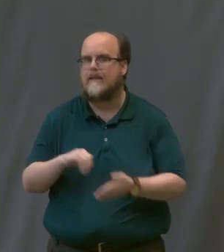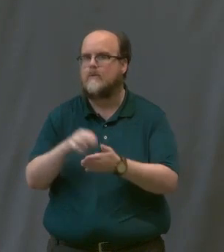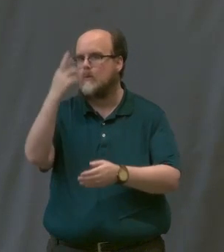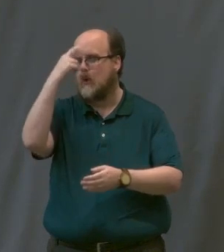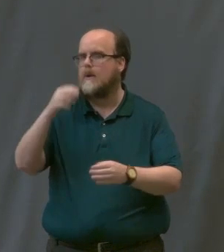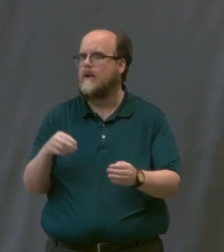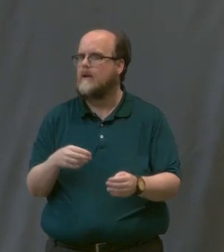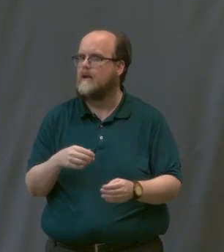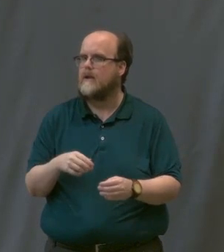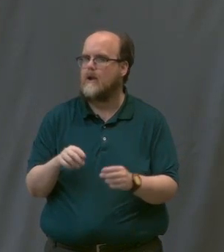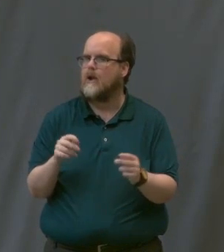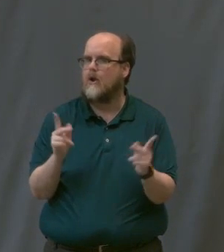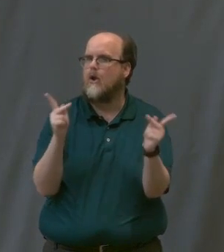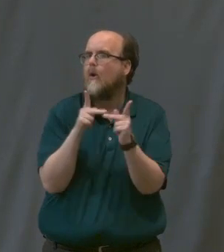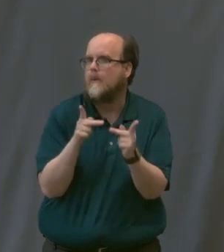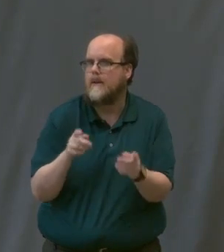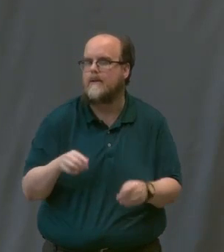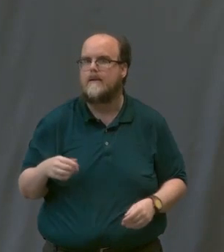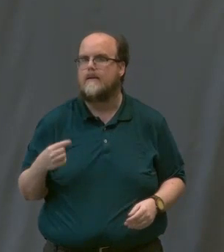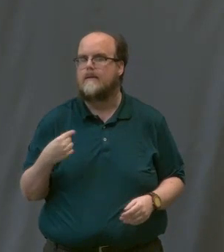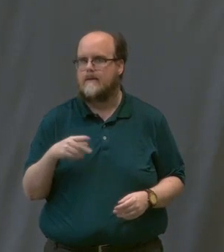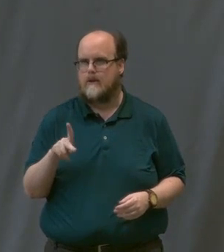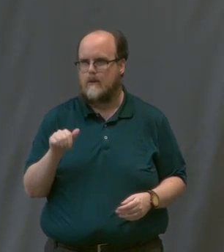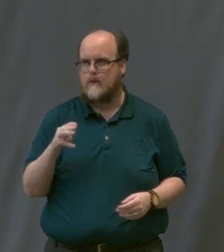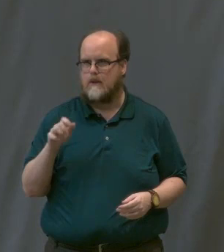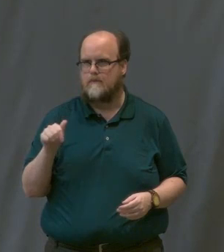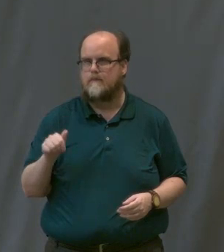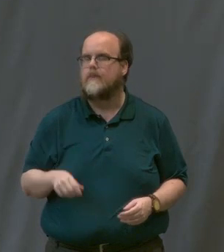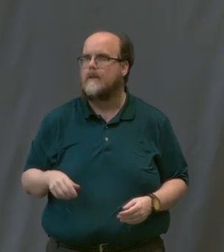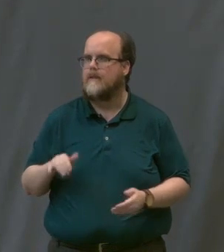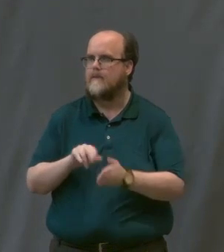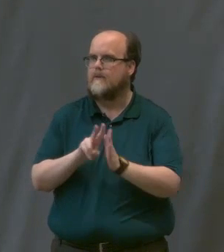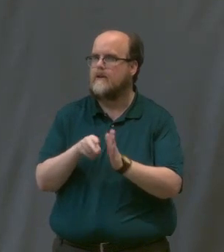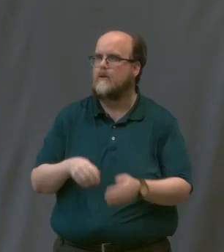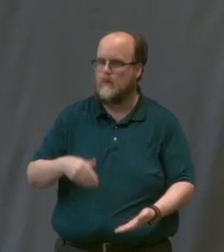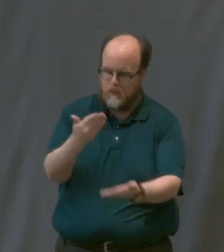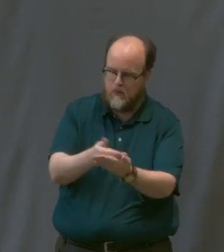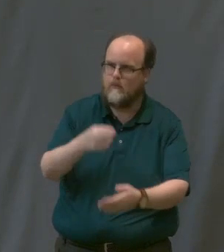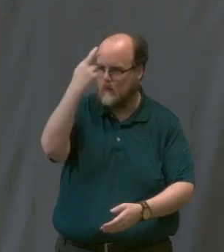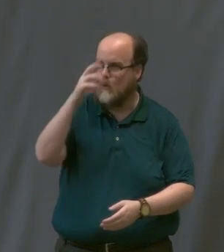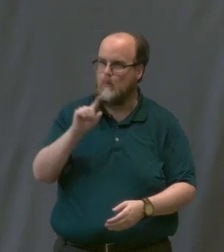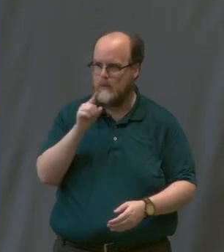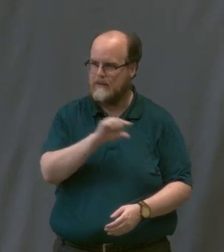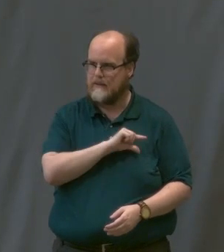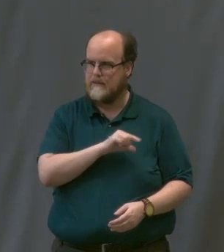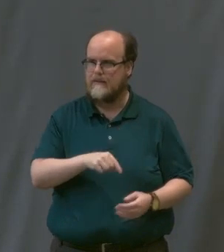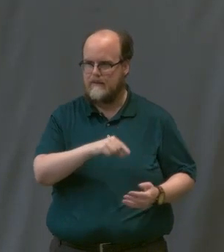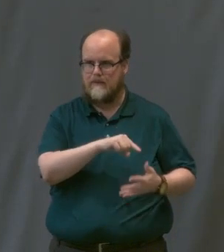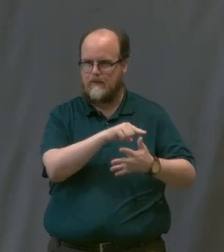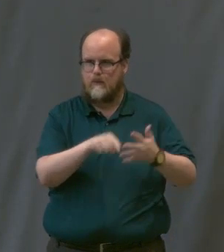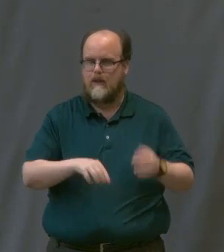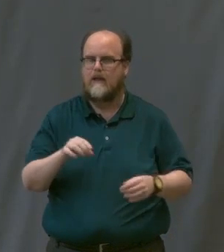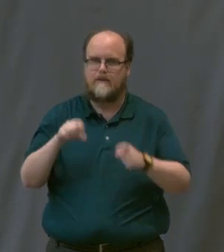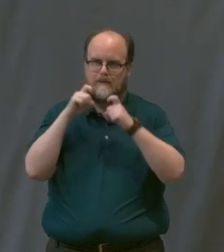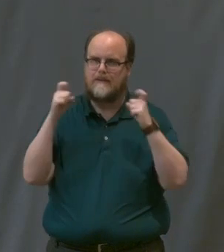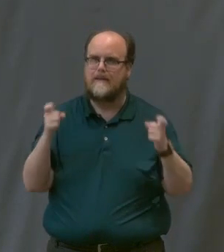and talked about it for a little while. That archaeological video proved that Rome was indeed guilty of those 5 sins, and